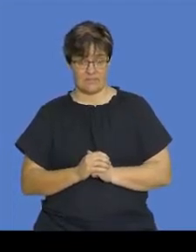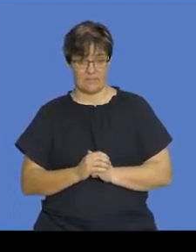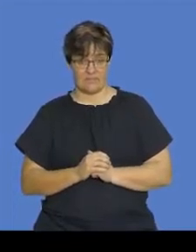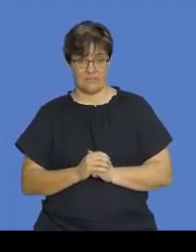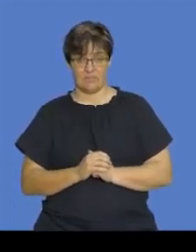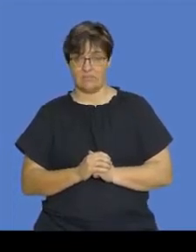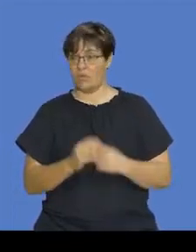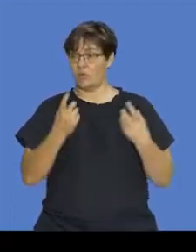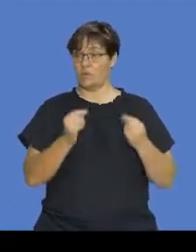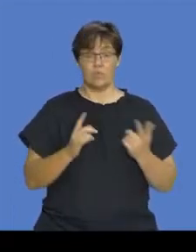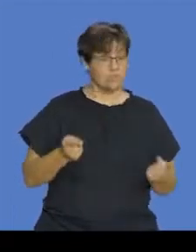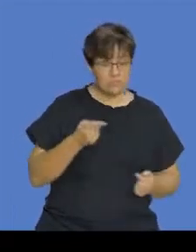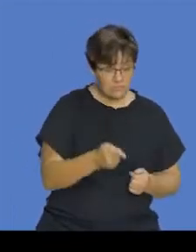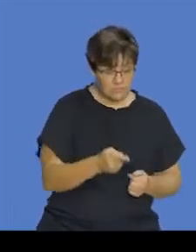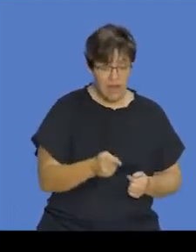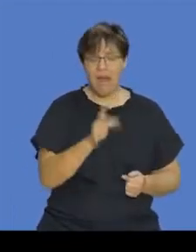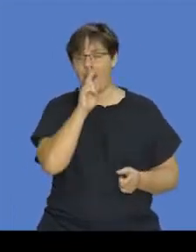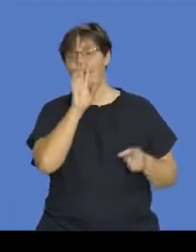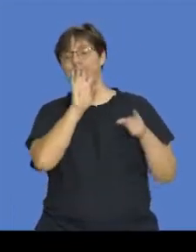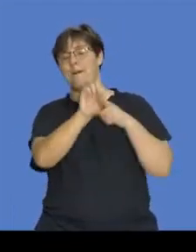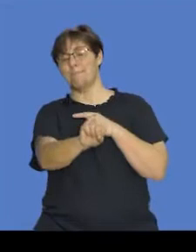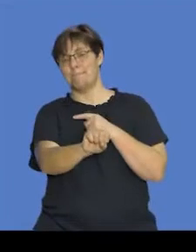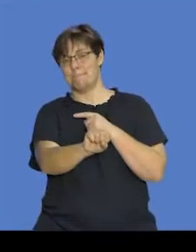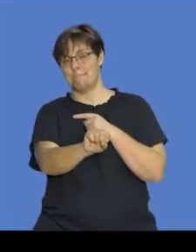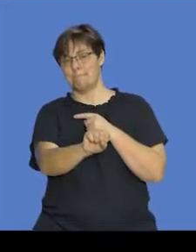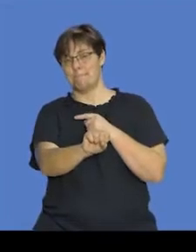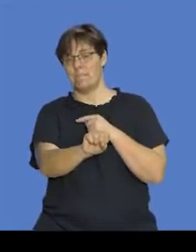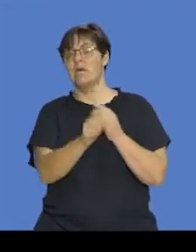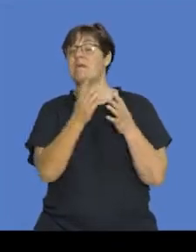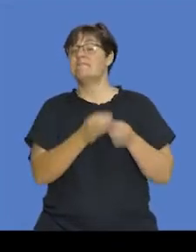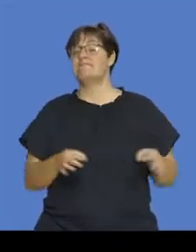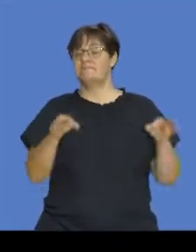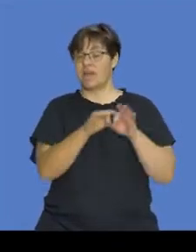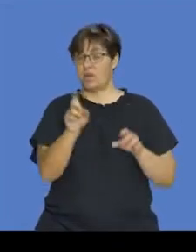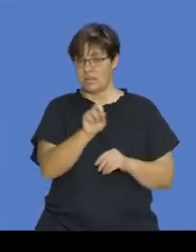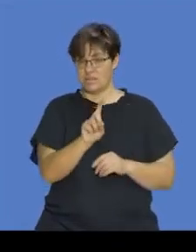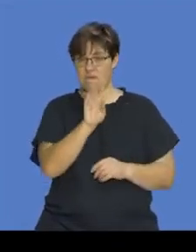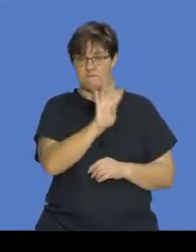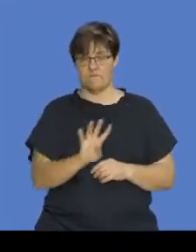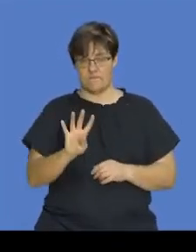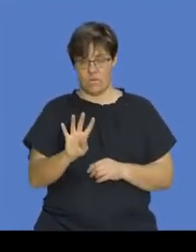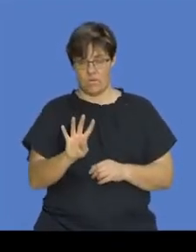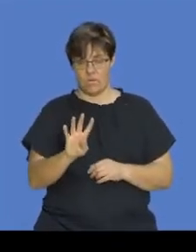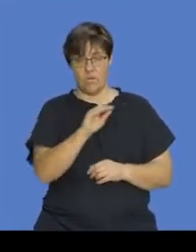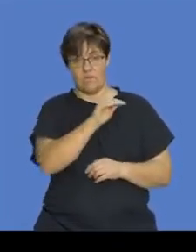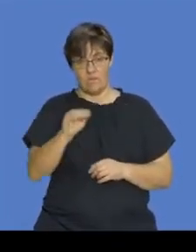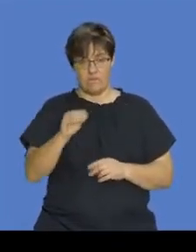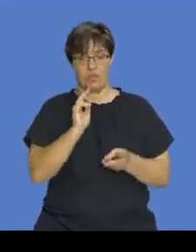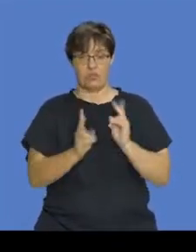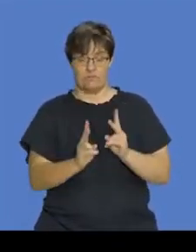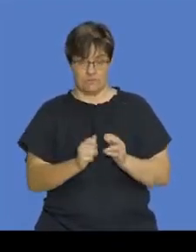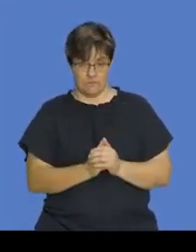And if we do that, we'll recognize that is going to be a value of 4 out of